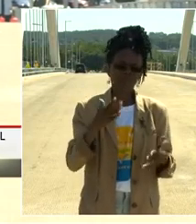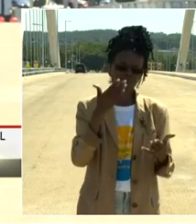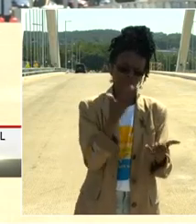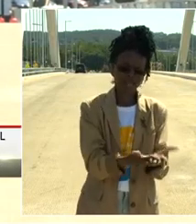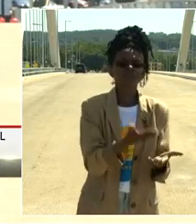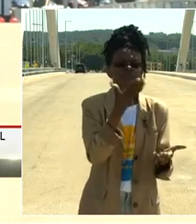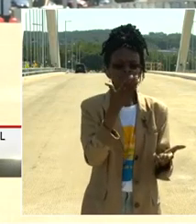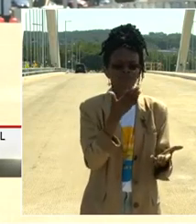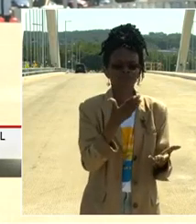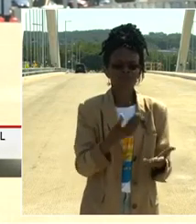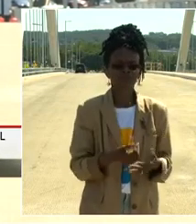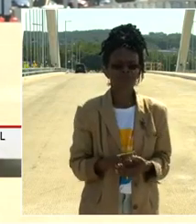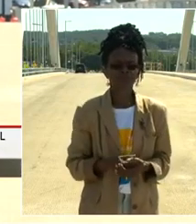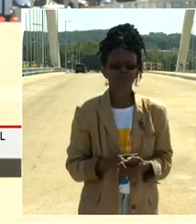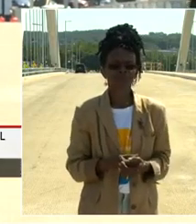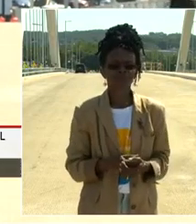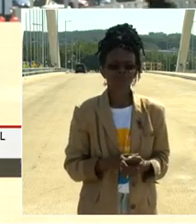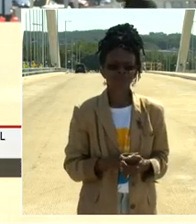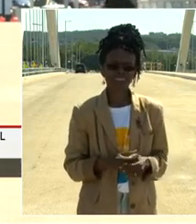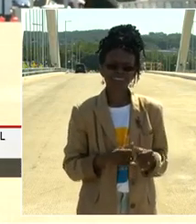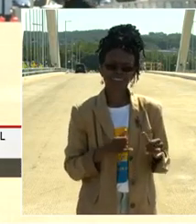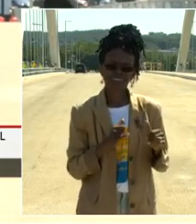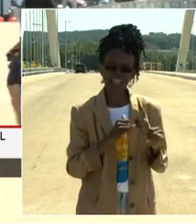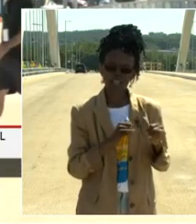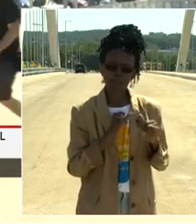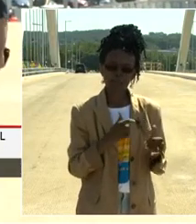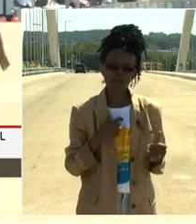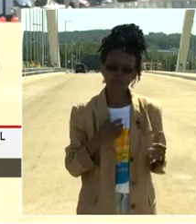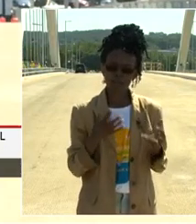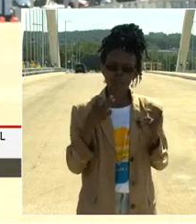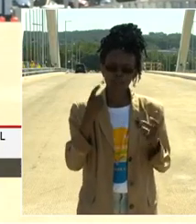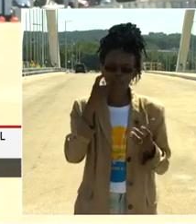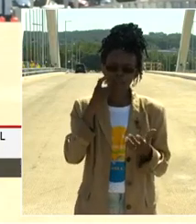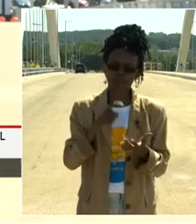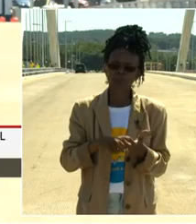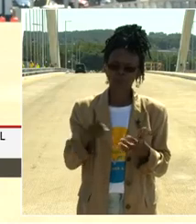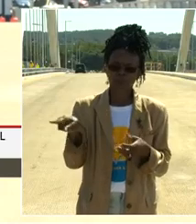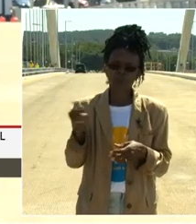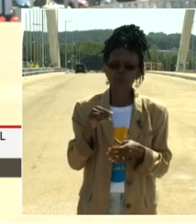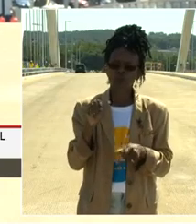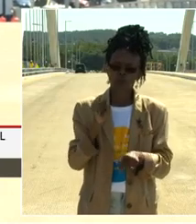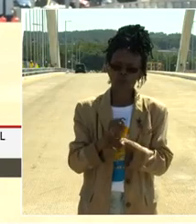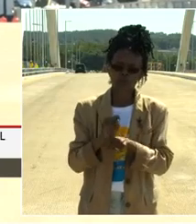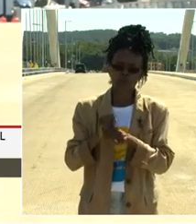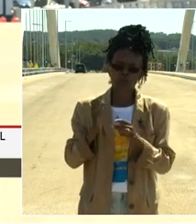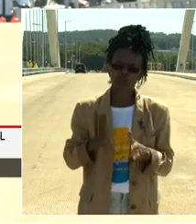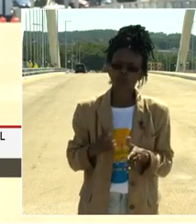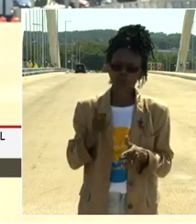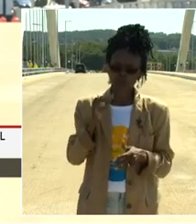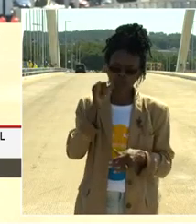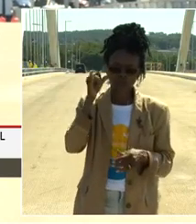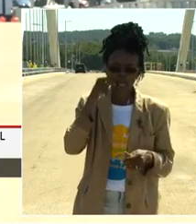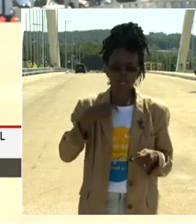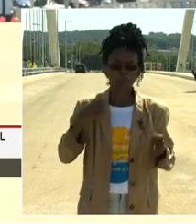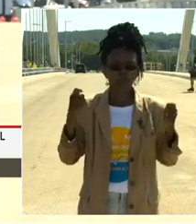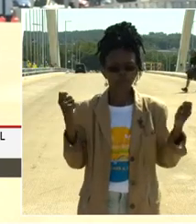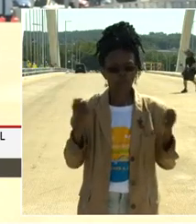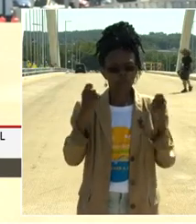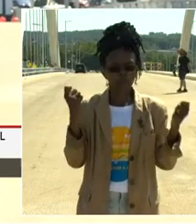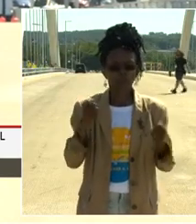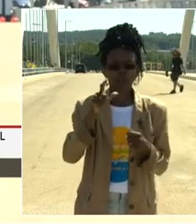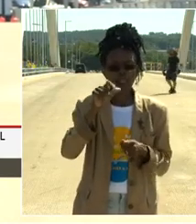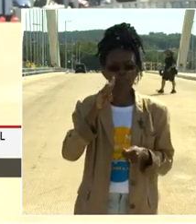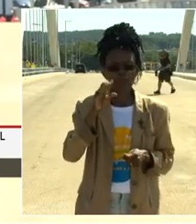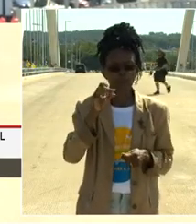about that. I too, Charles, want to recognize all of the workers. Yesterday we celebrated Labor Day, and it is fitting that